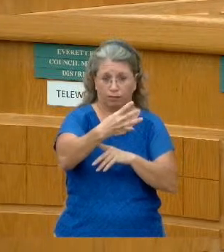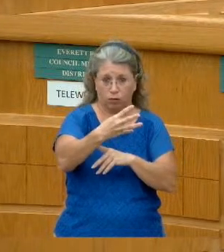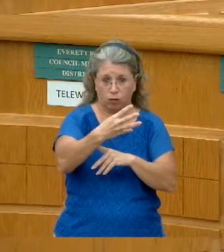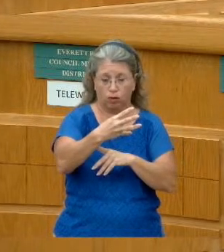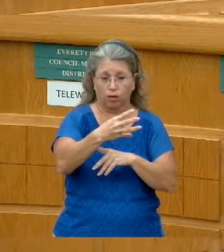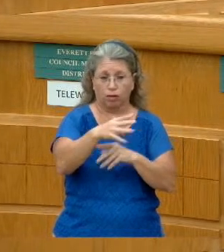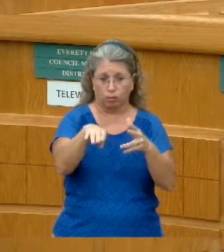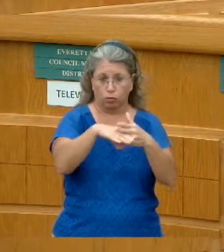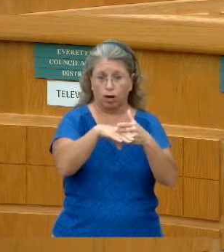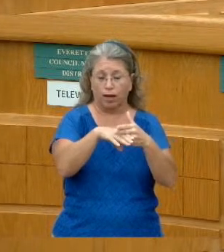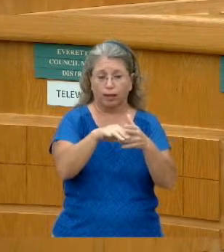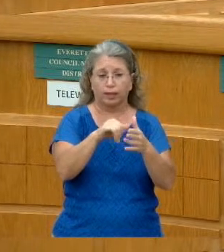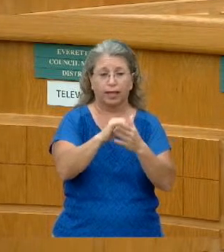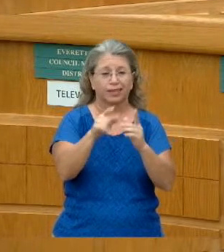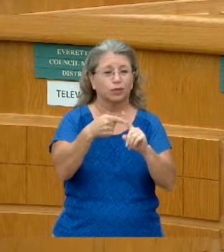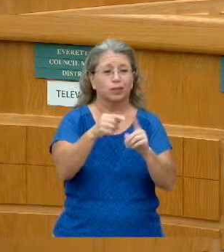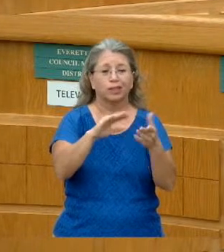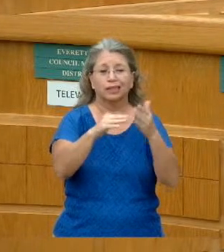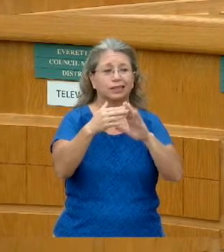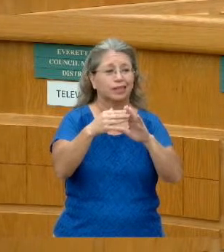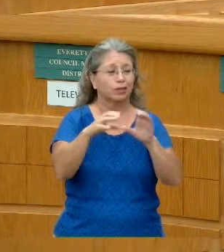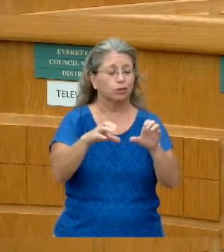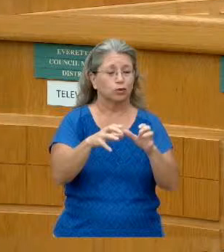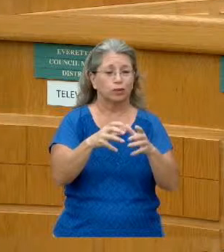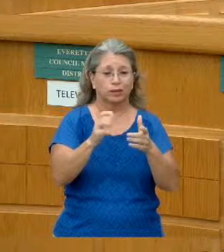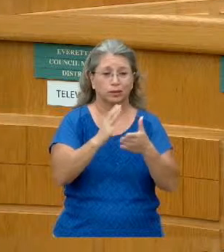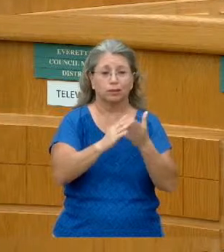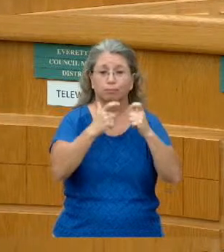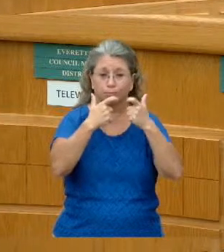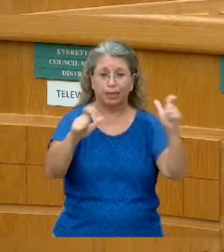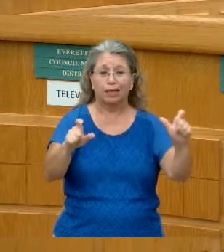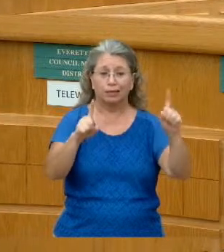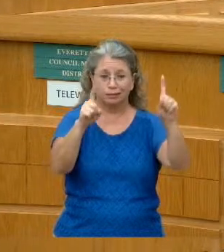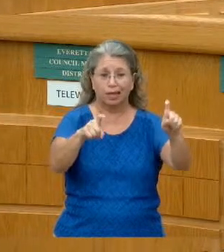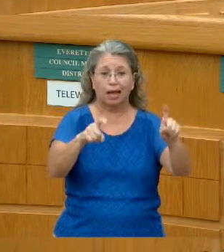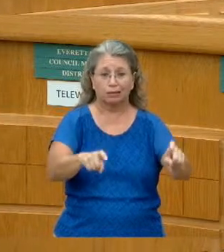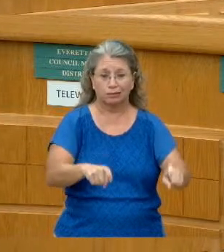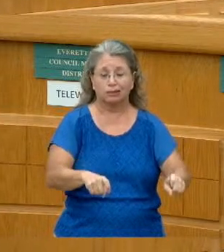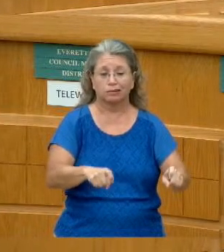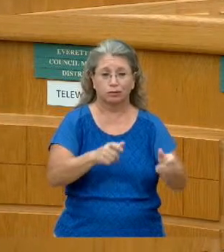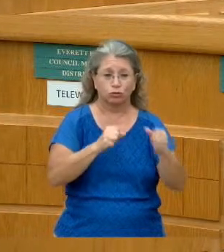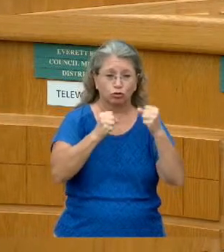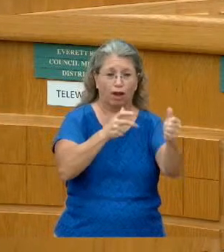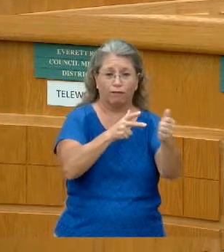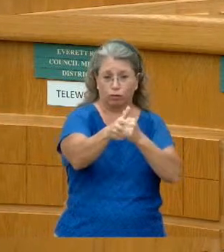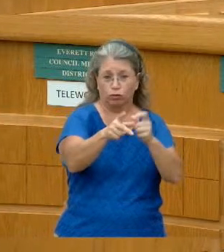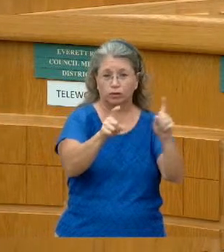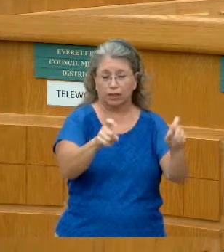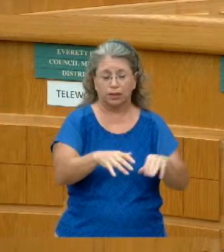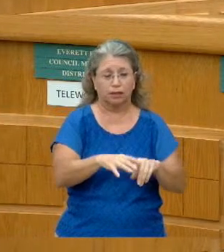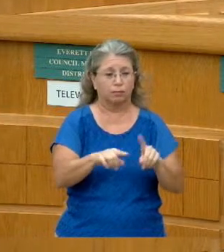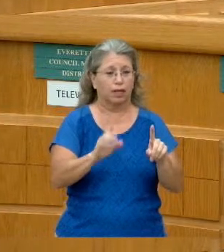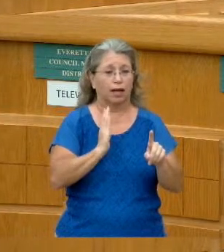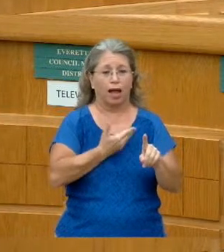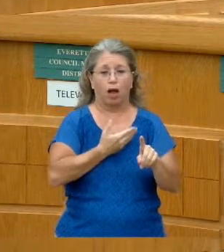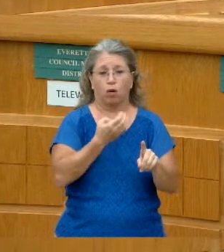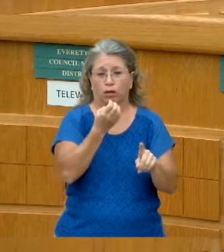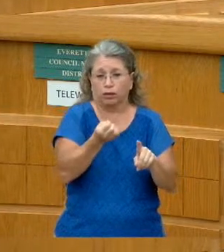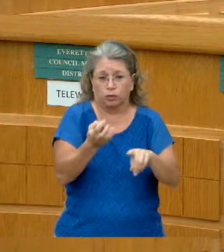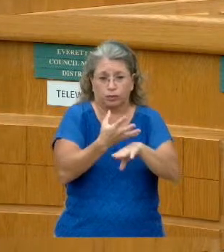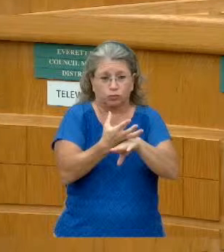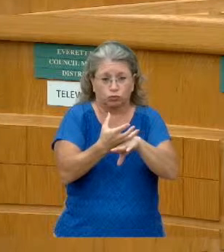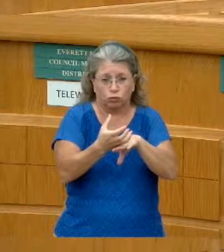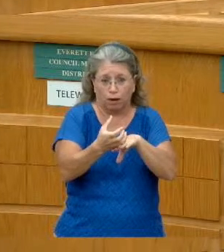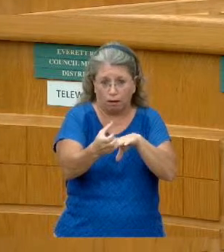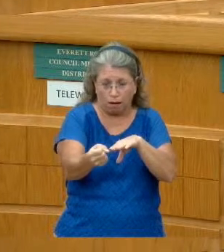real massive drive-through testing operations, but our supplies ran out. We did get word